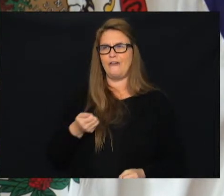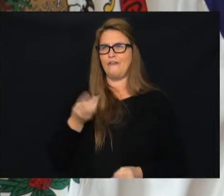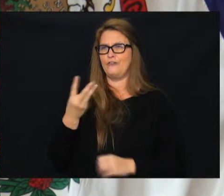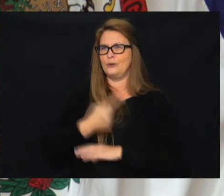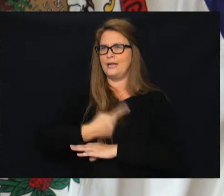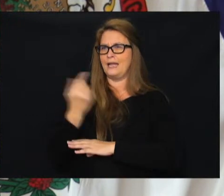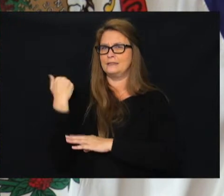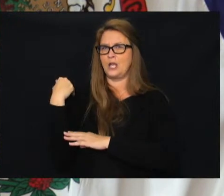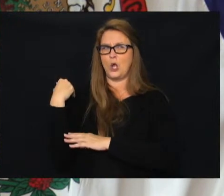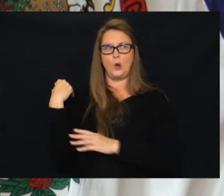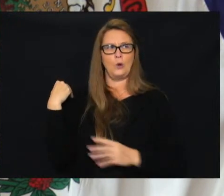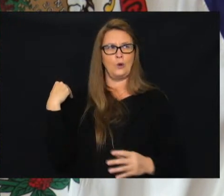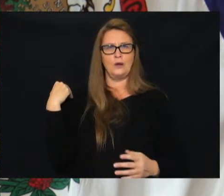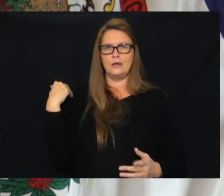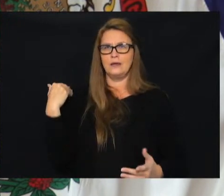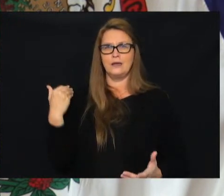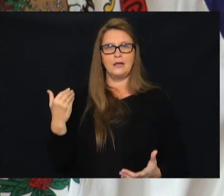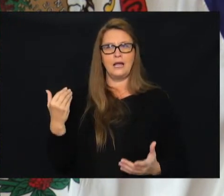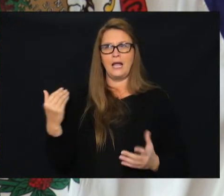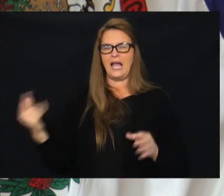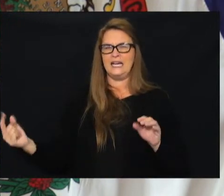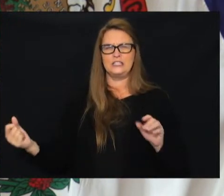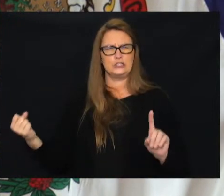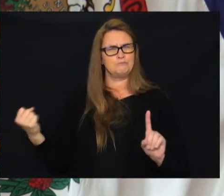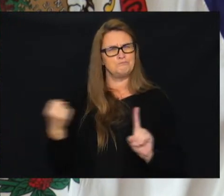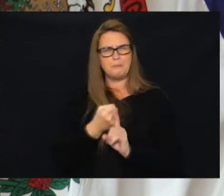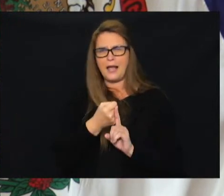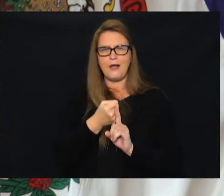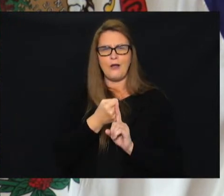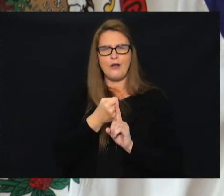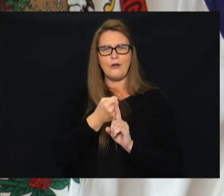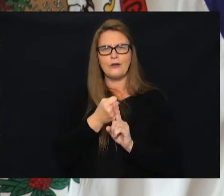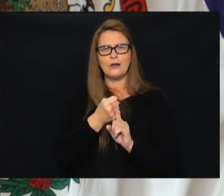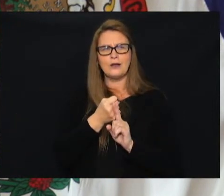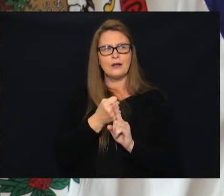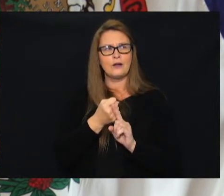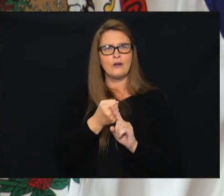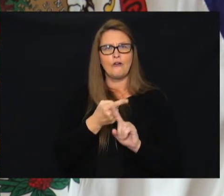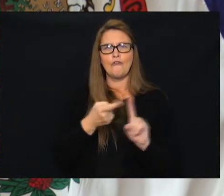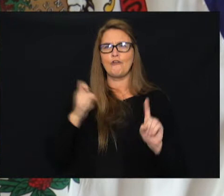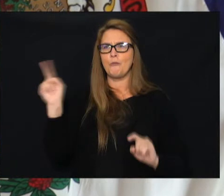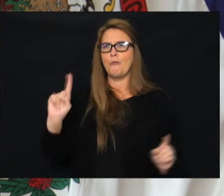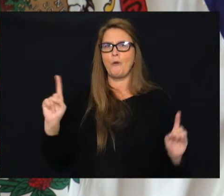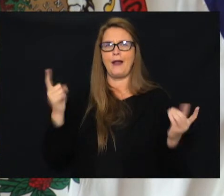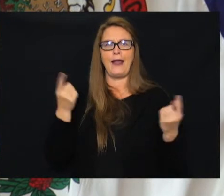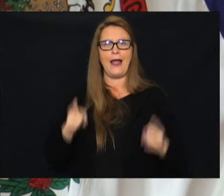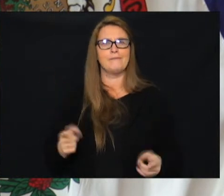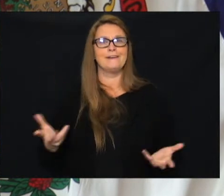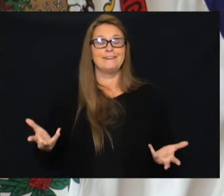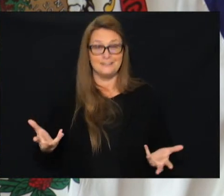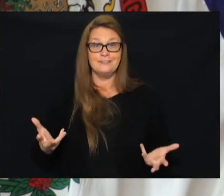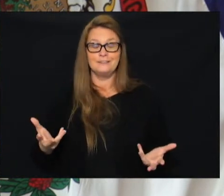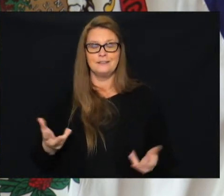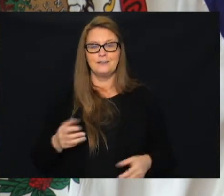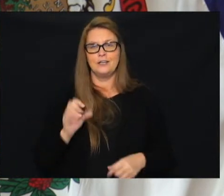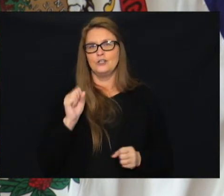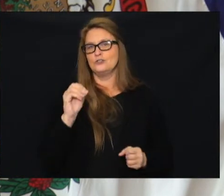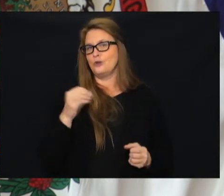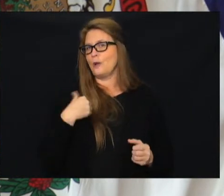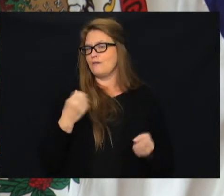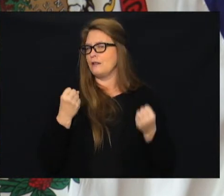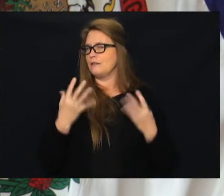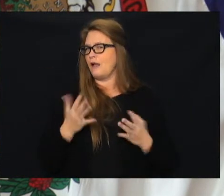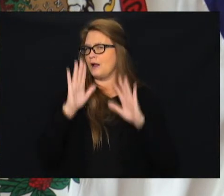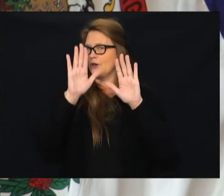ago and how this came out of nowhere. You know, there's a lot of great stuff going on in this state,